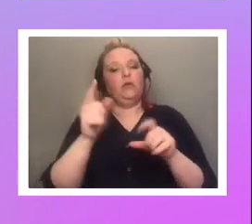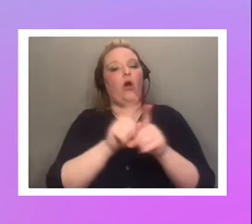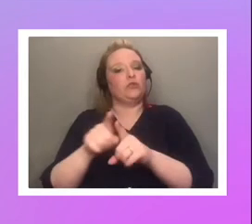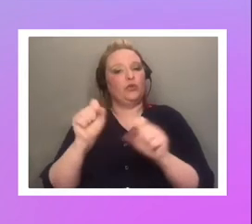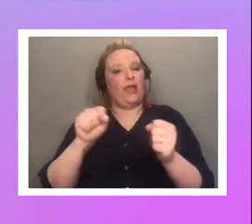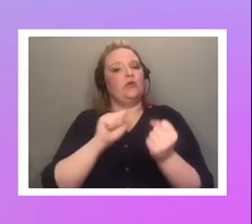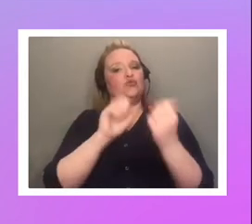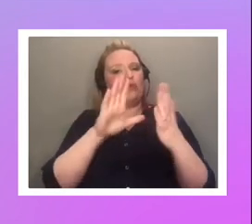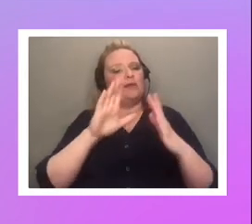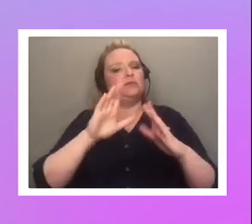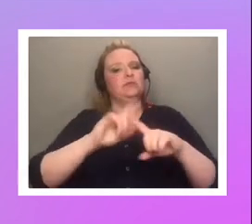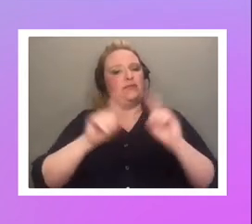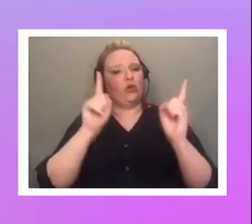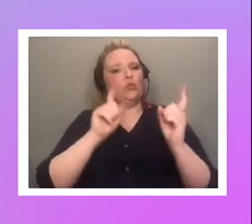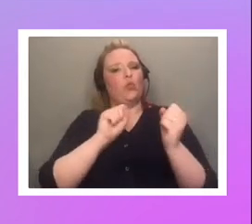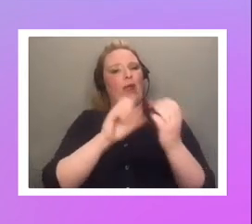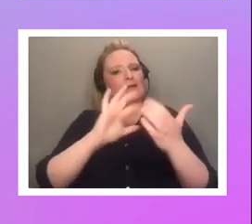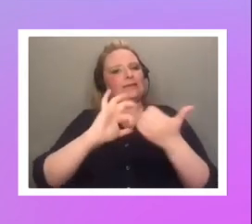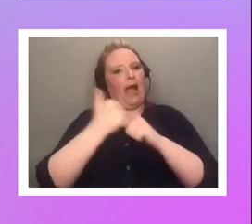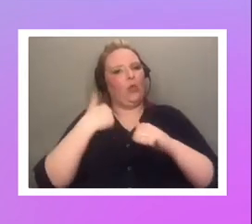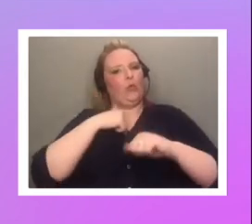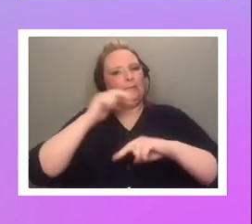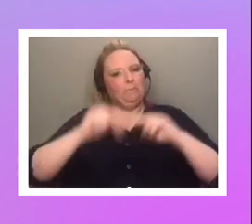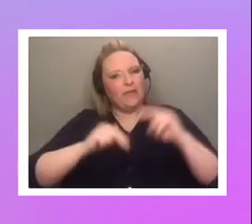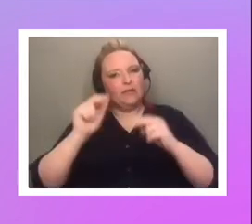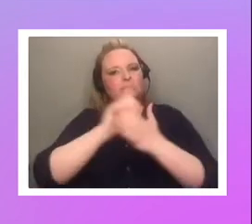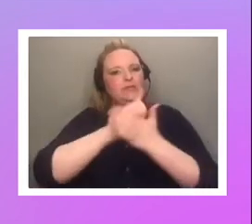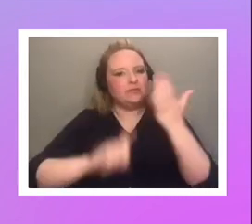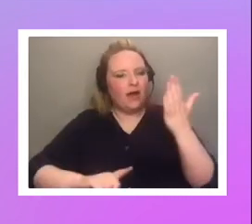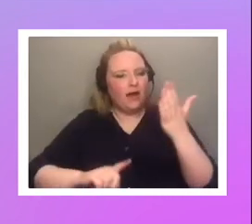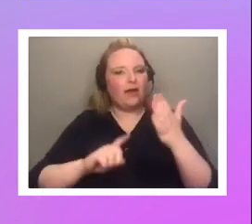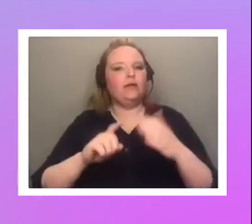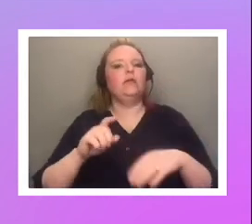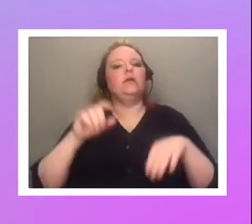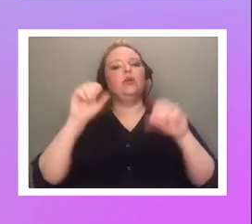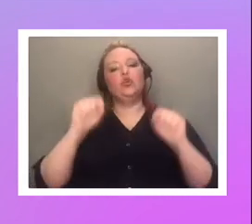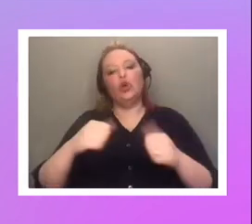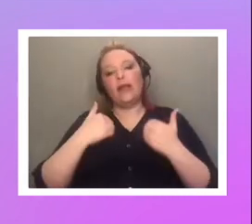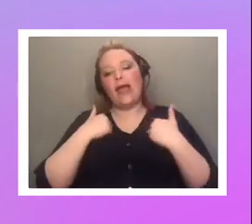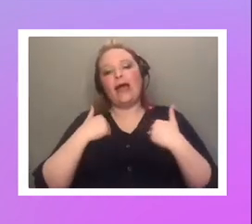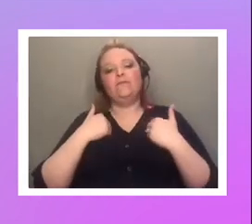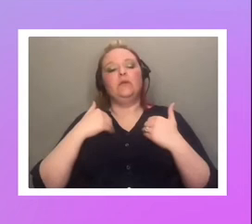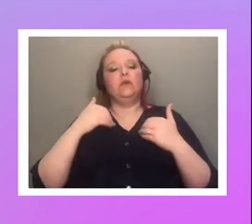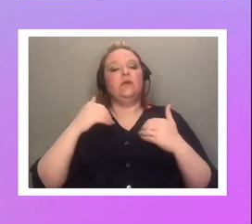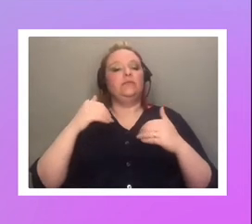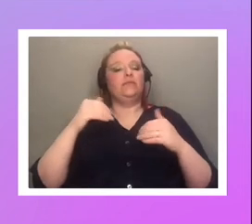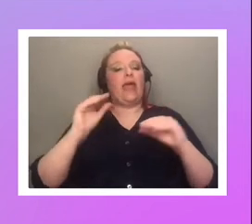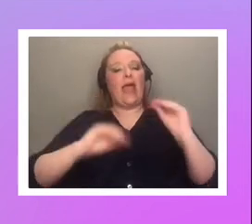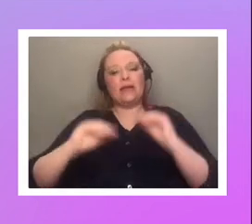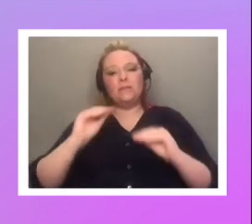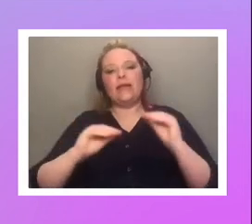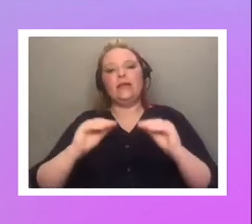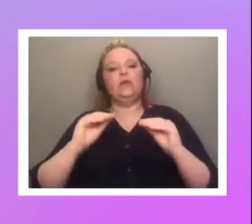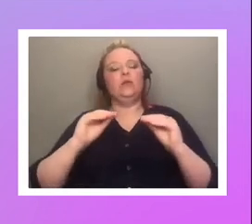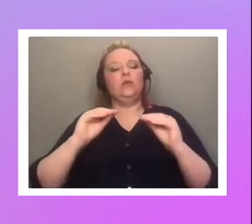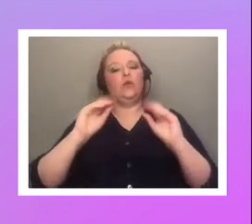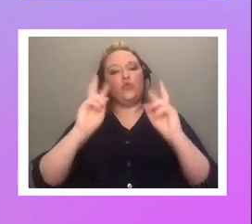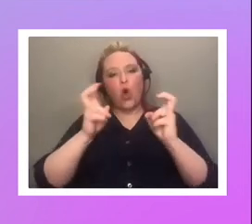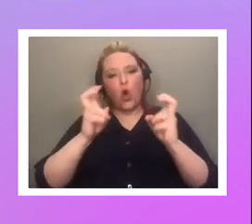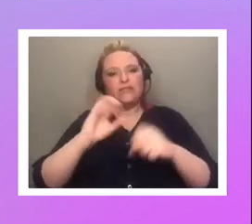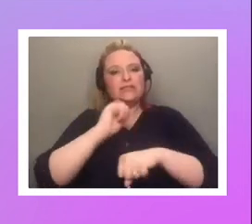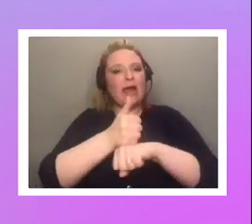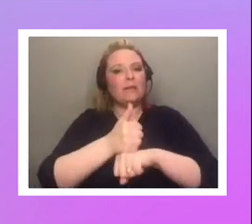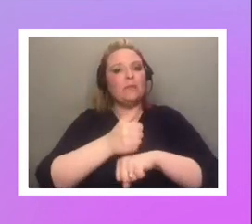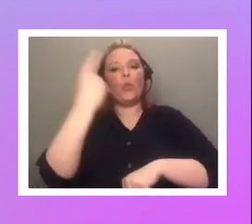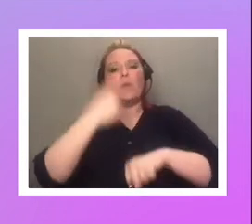in a number of ways with the way we build things or the way we design things. We could have these animated pull quotes be set up to only play once